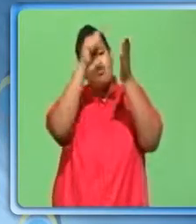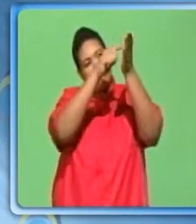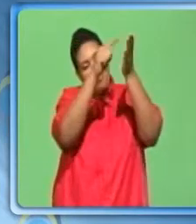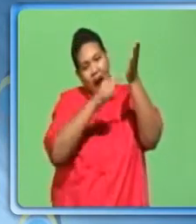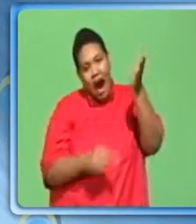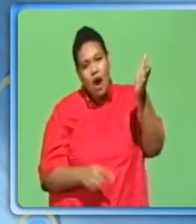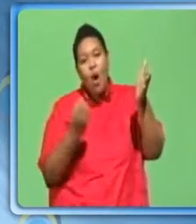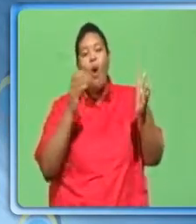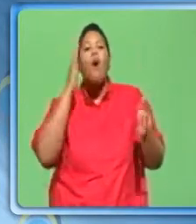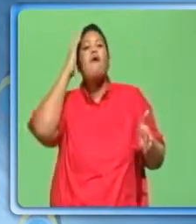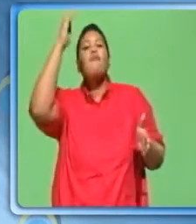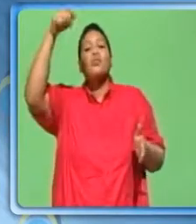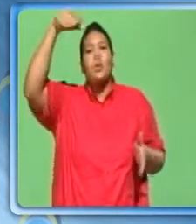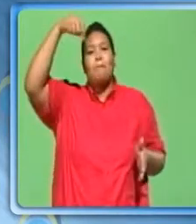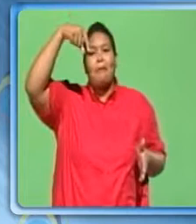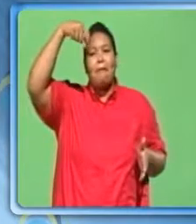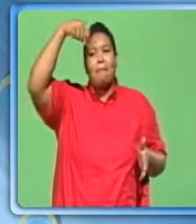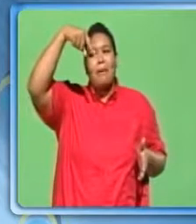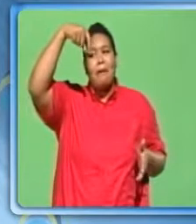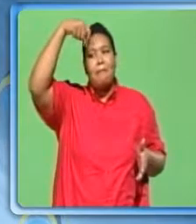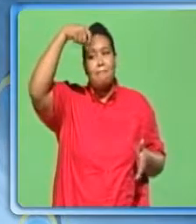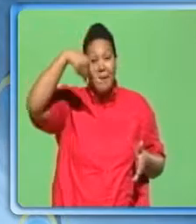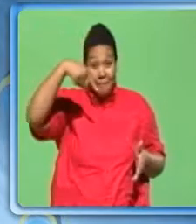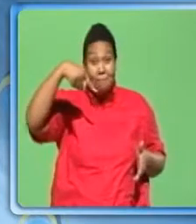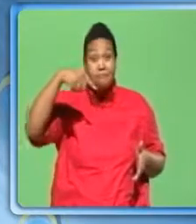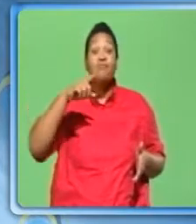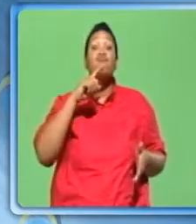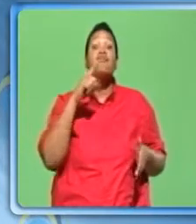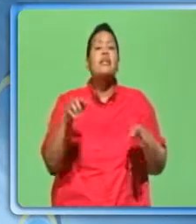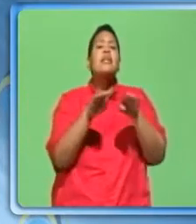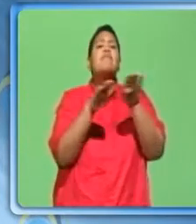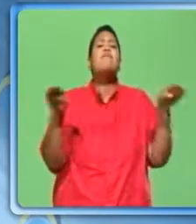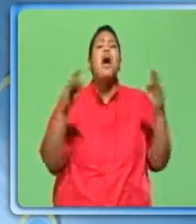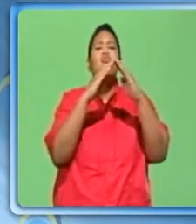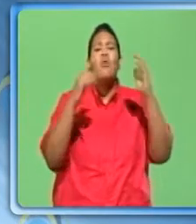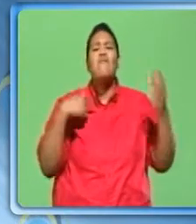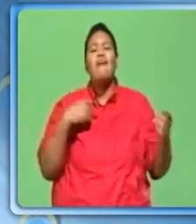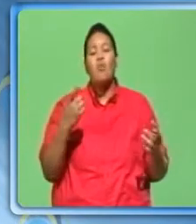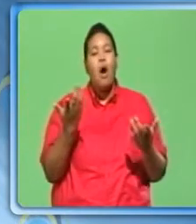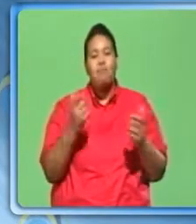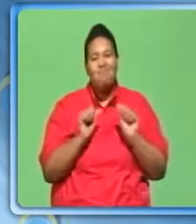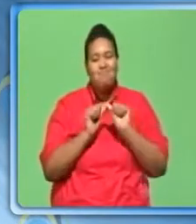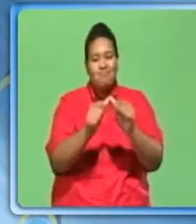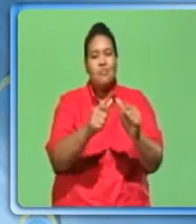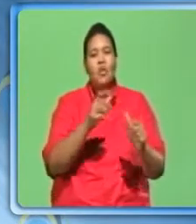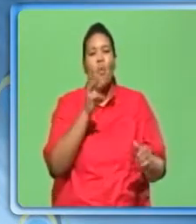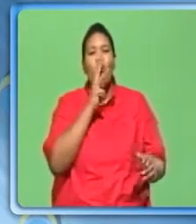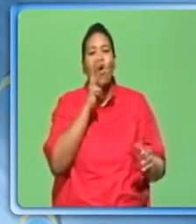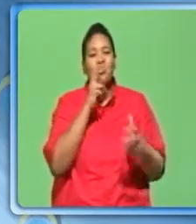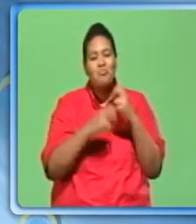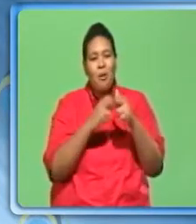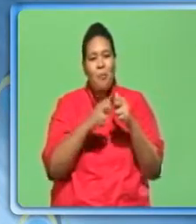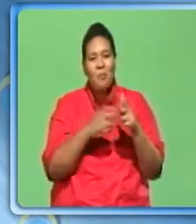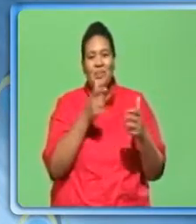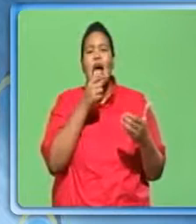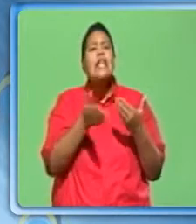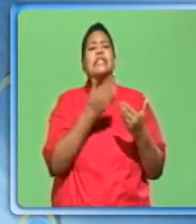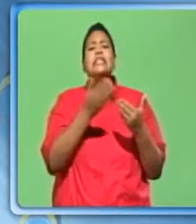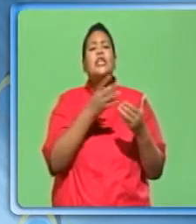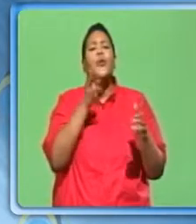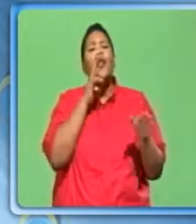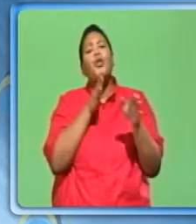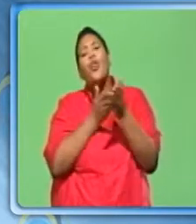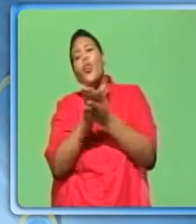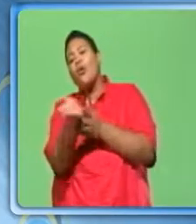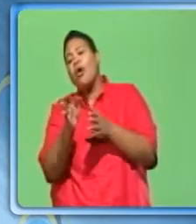a future leak. Flat roofs face persistent drainage problems as they do not allow for easy flow of